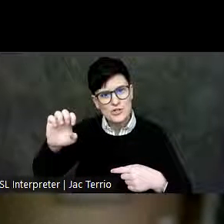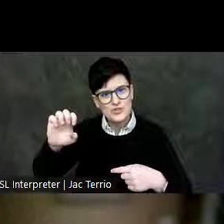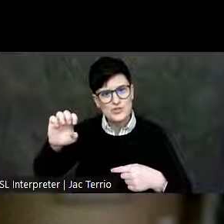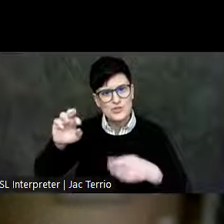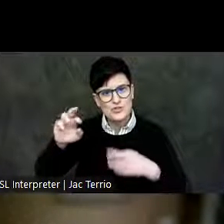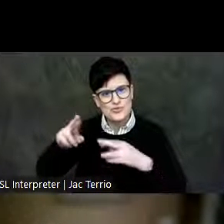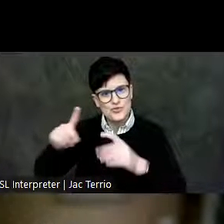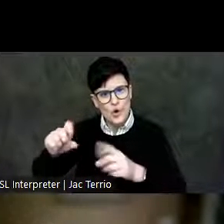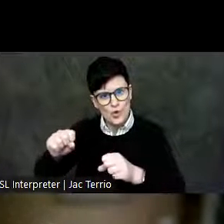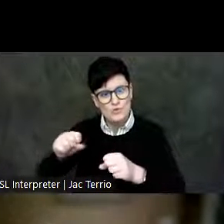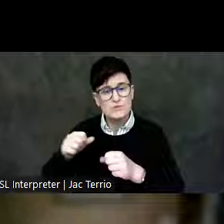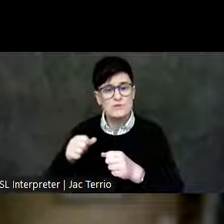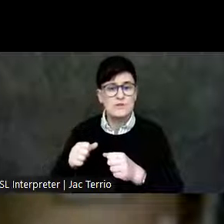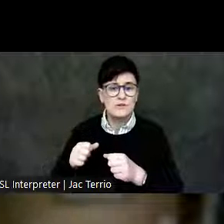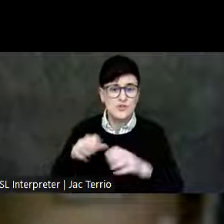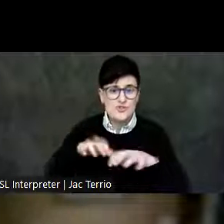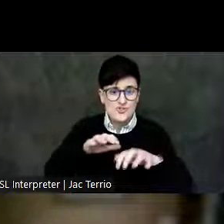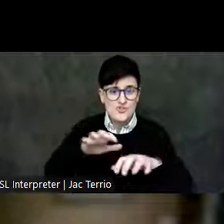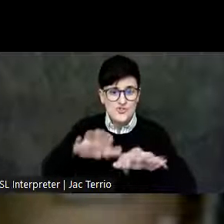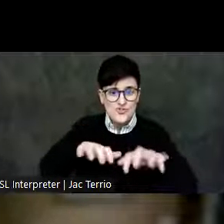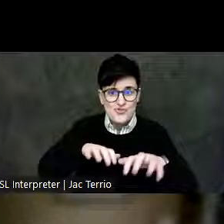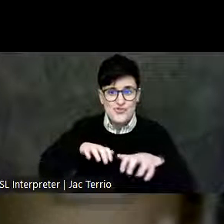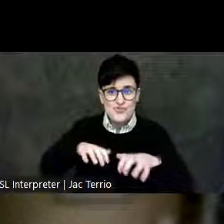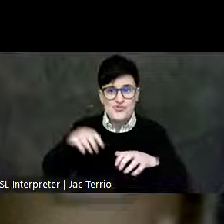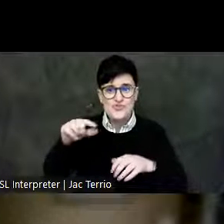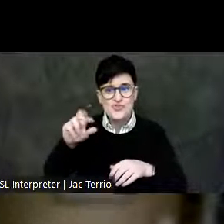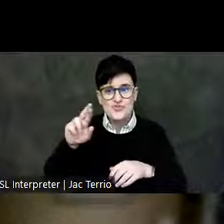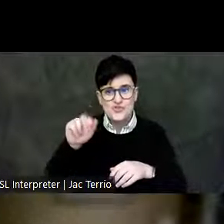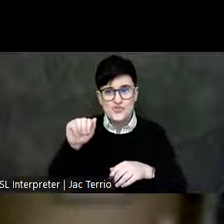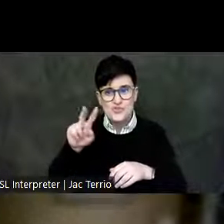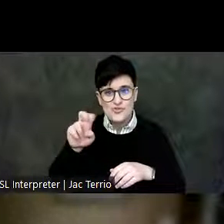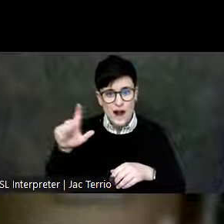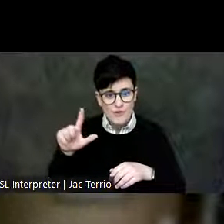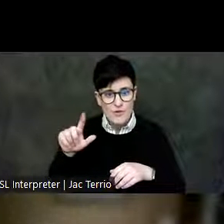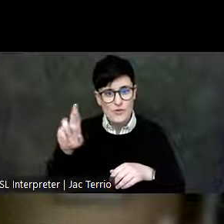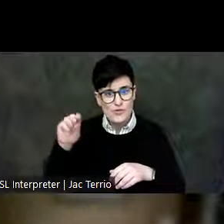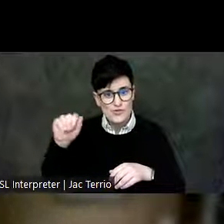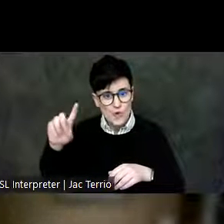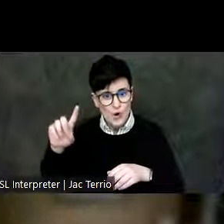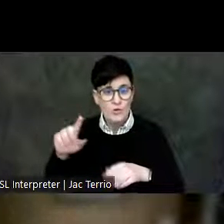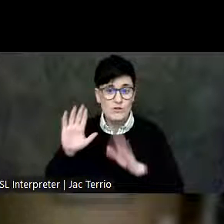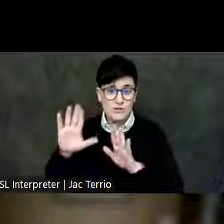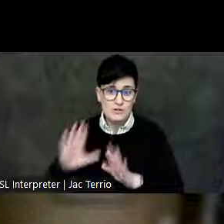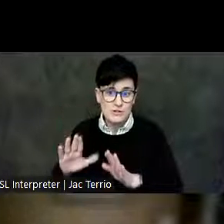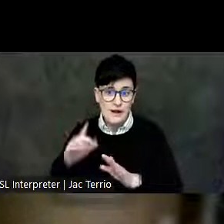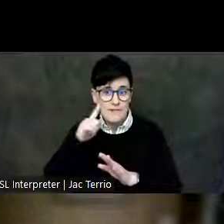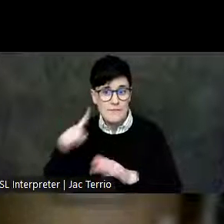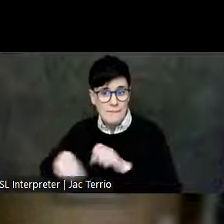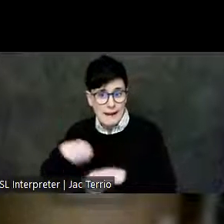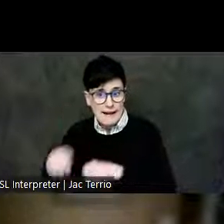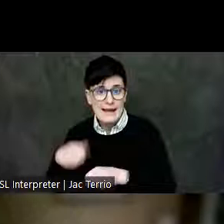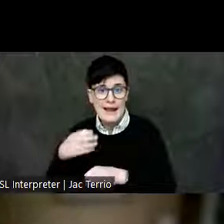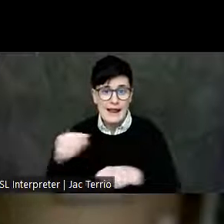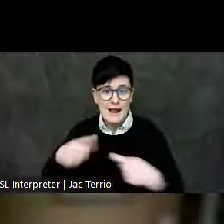them for biking, but they're great for wheelchairs as well. So if you're a family that likes to be outdoors, but obviously it's not going to be